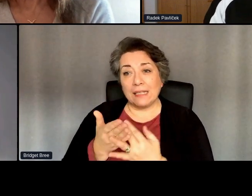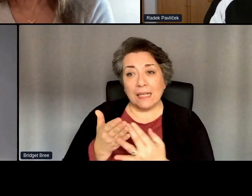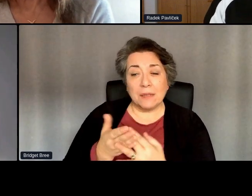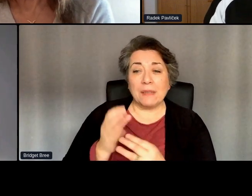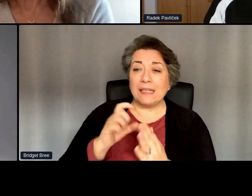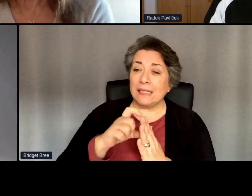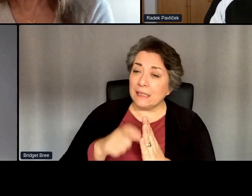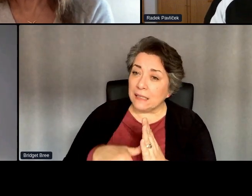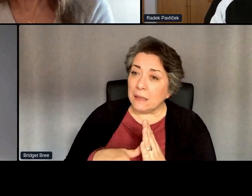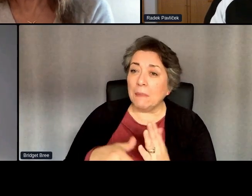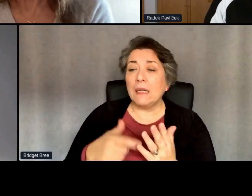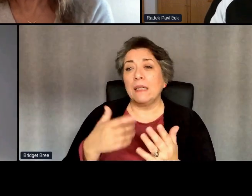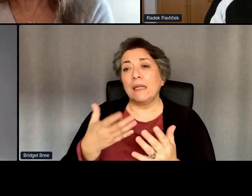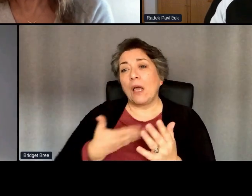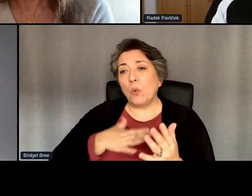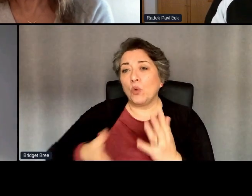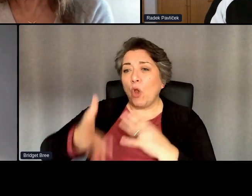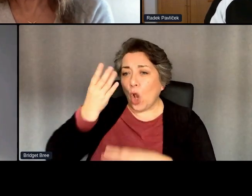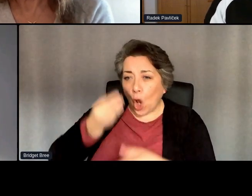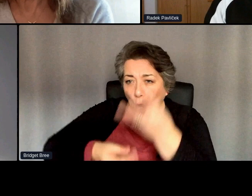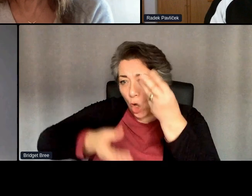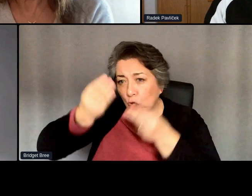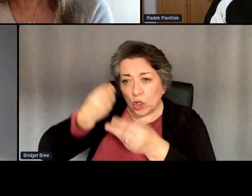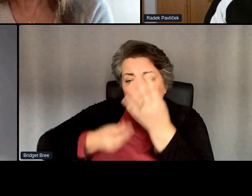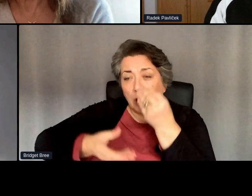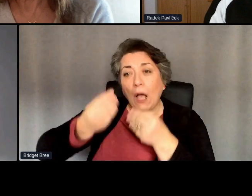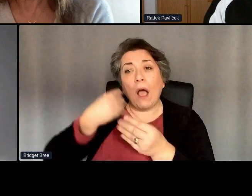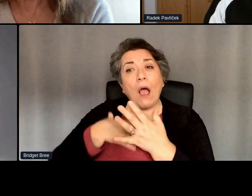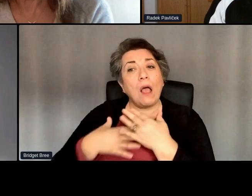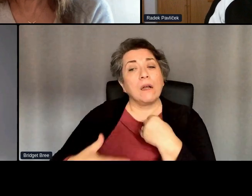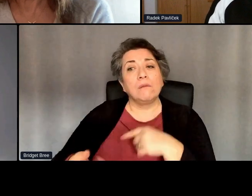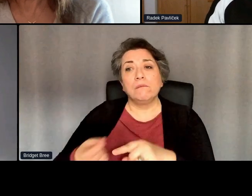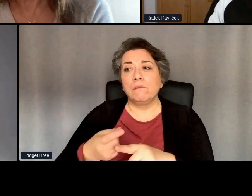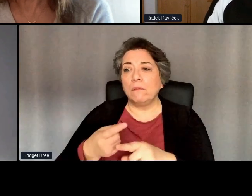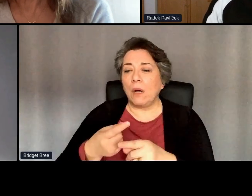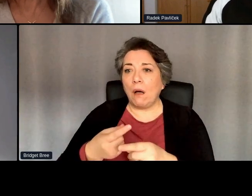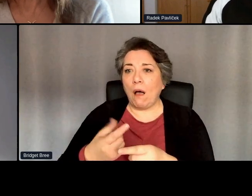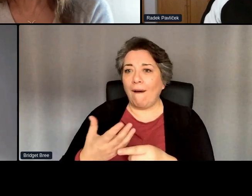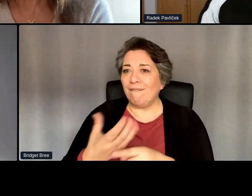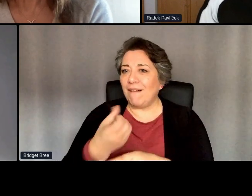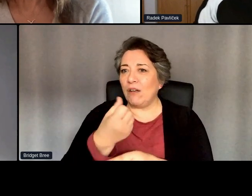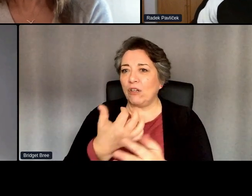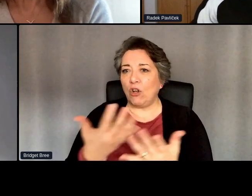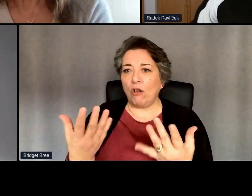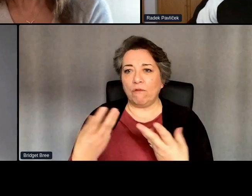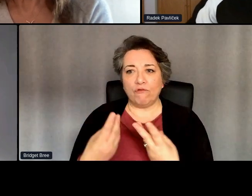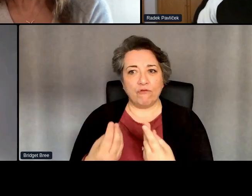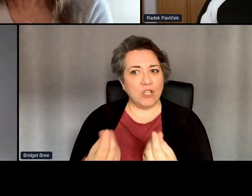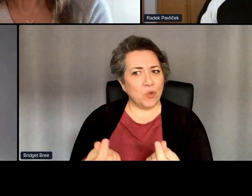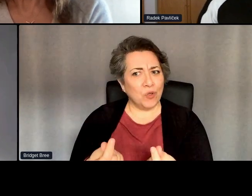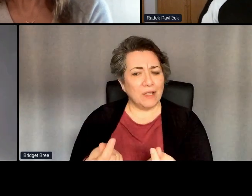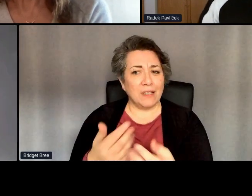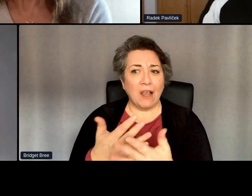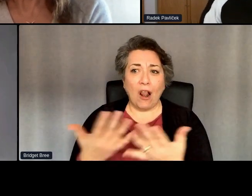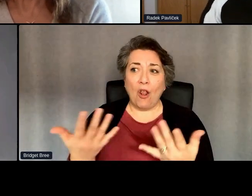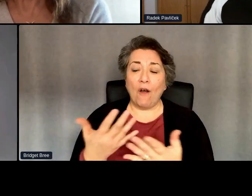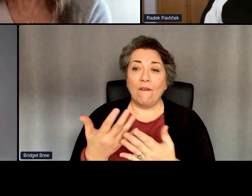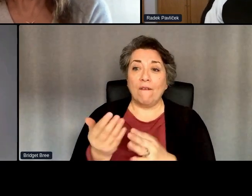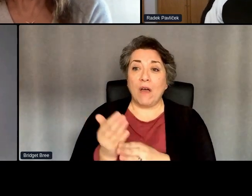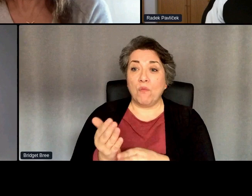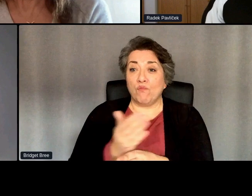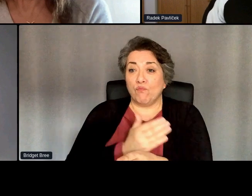disability. And I found there was a lot of resources, like there's a lot of pre-recorded